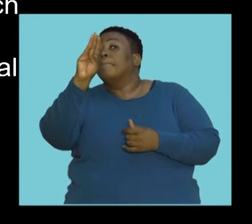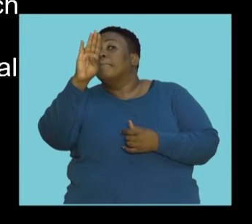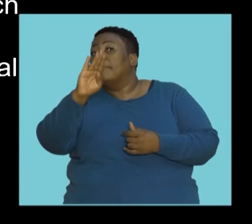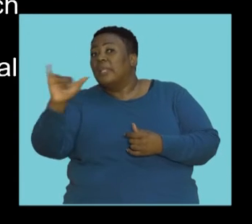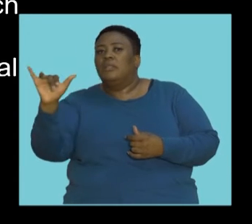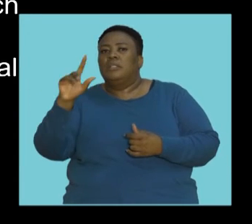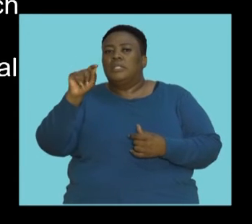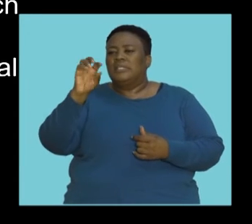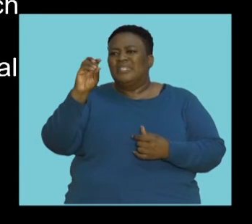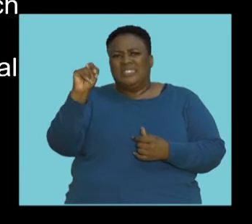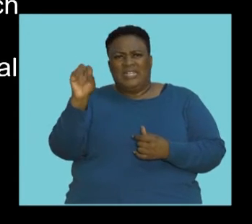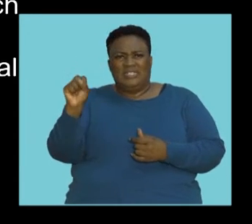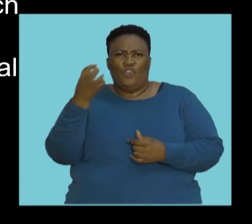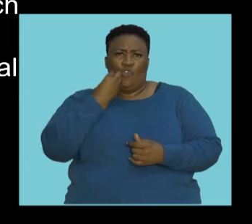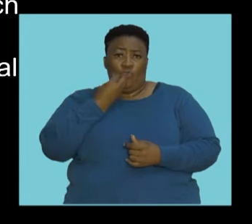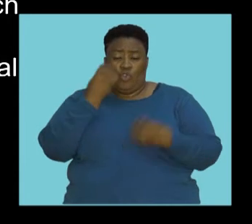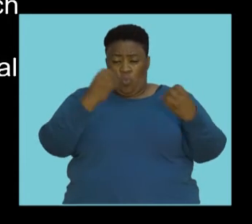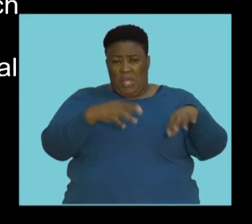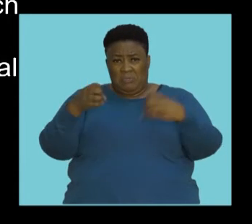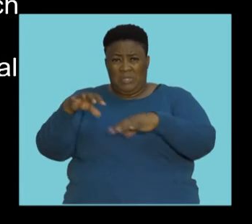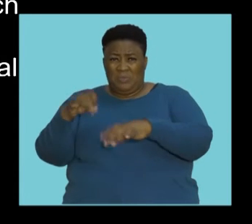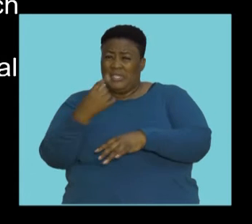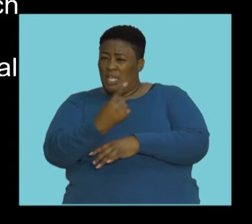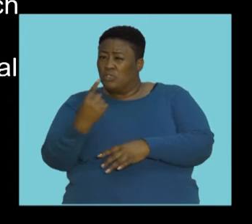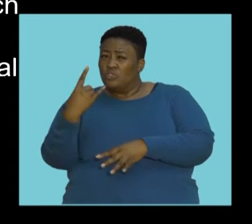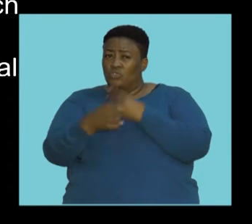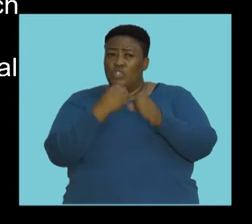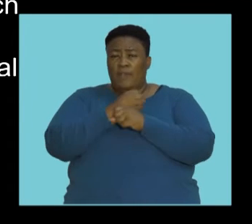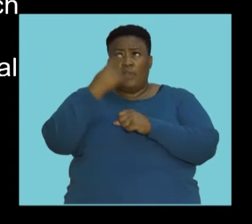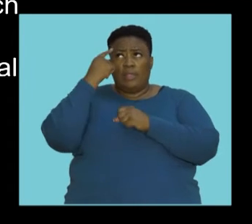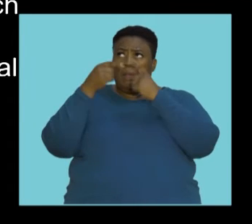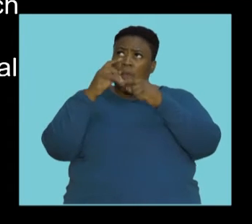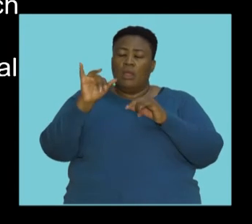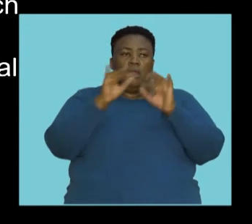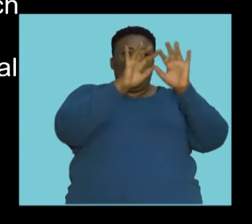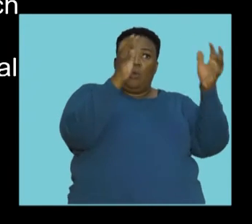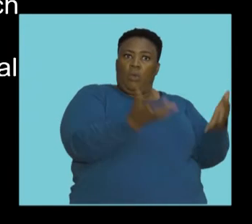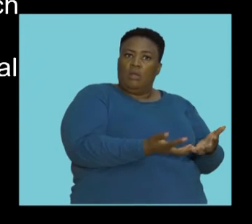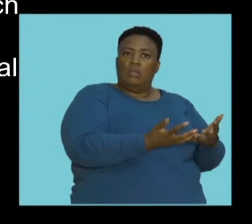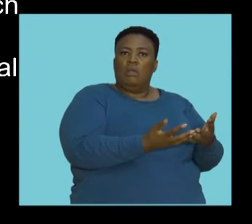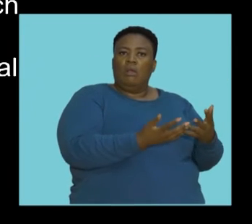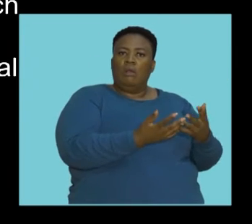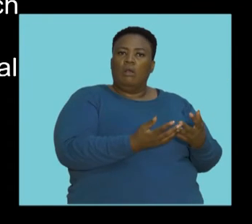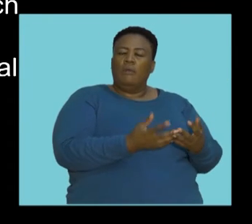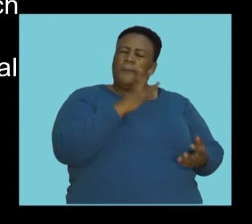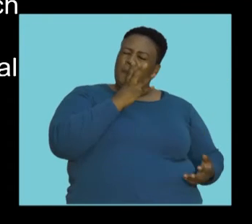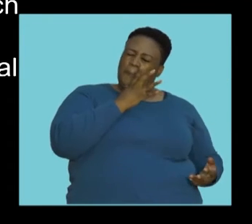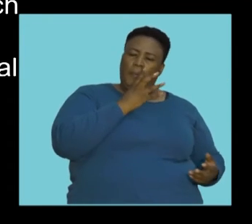billion tons, my apologies, of food that is wasted each year. And if you think about that globally, that's a